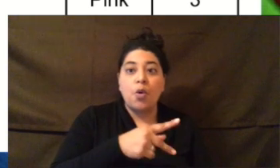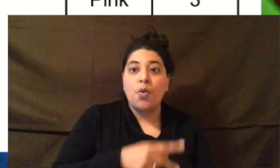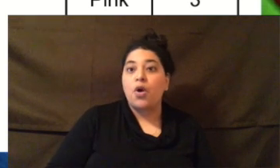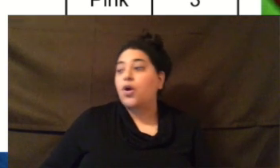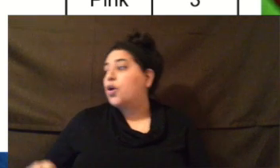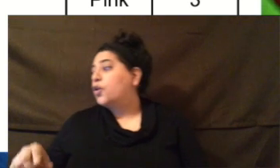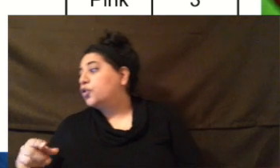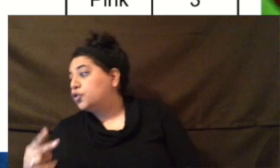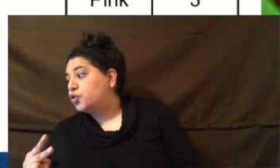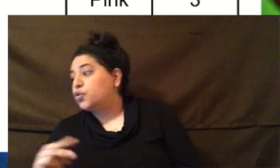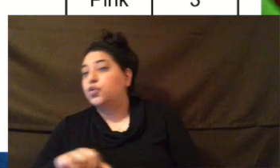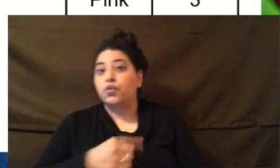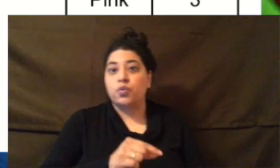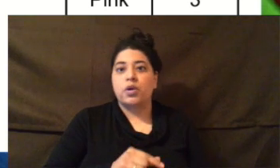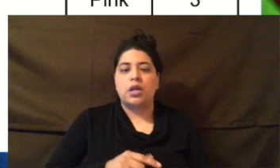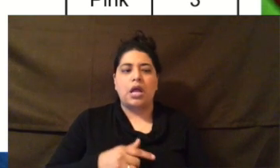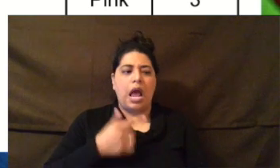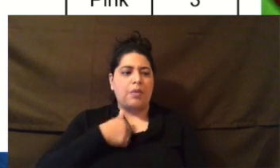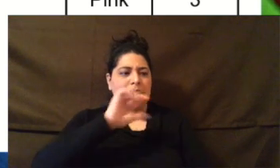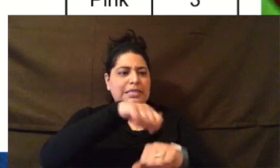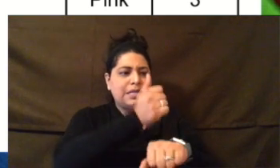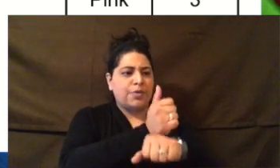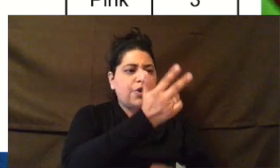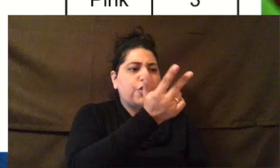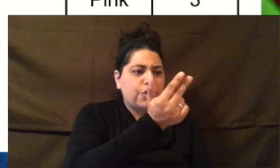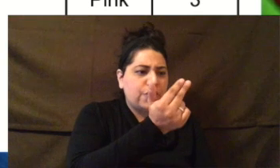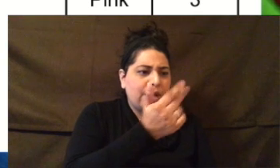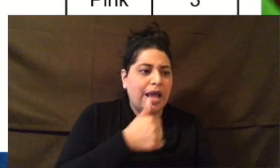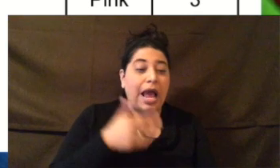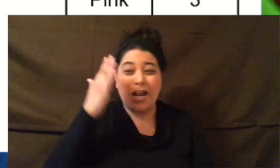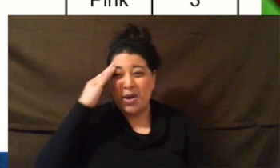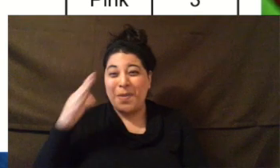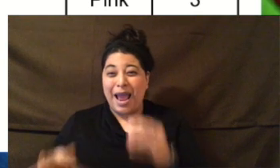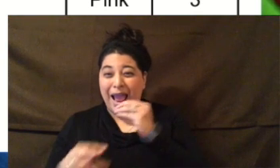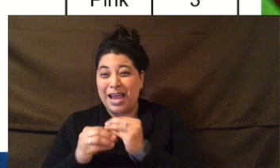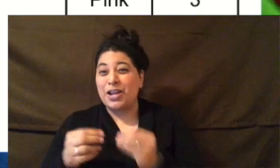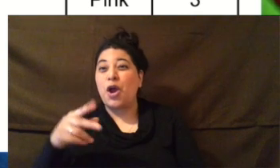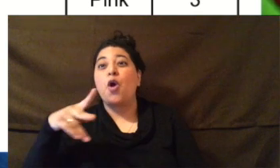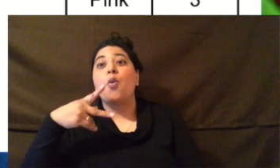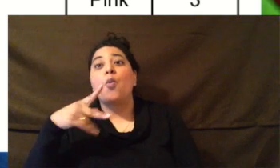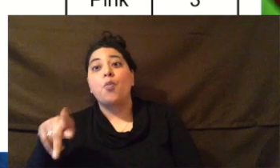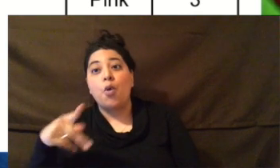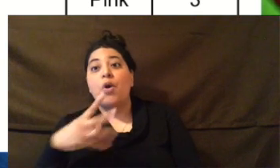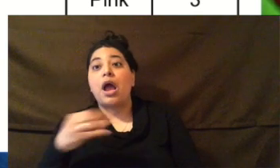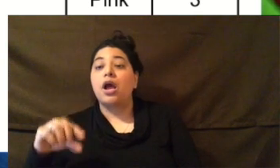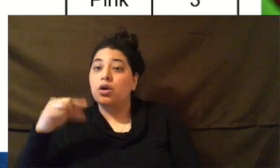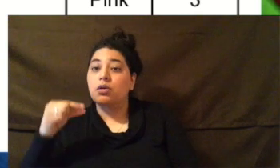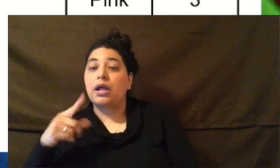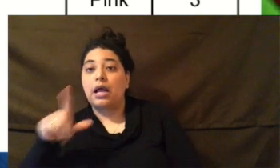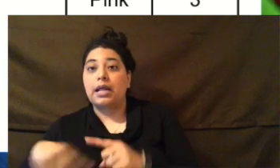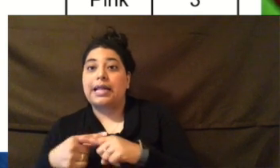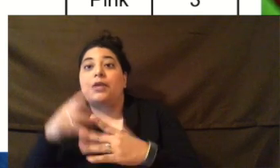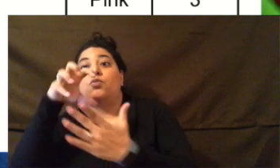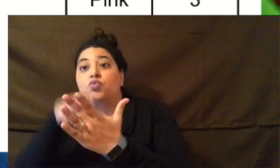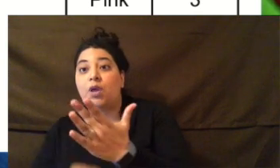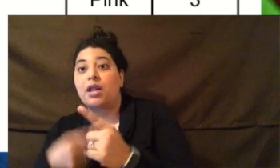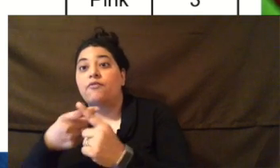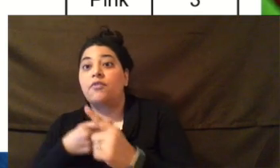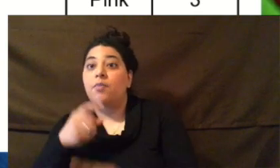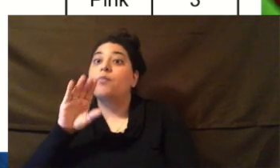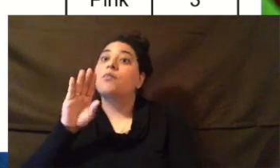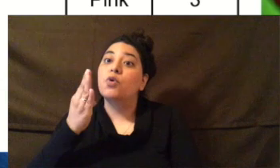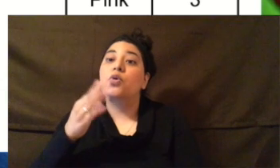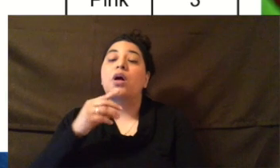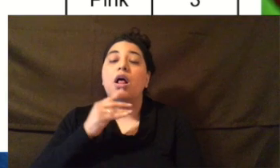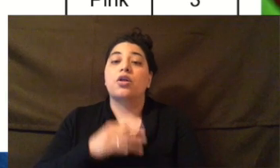set it up. I'm going to take 13, and I know that I'm combining purple and green and subtracting from my